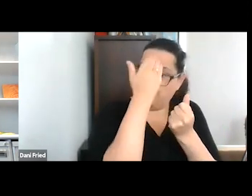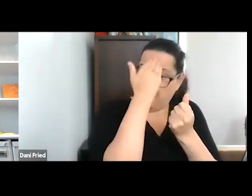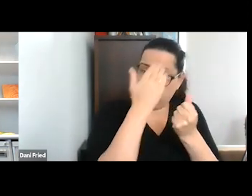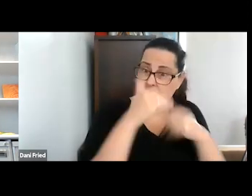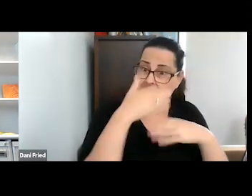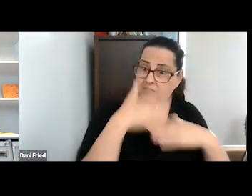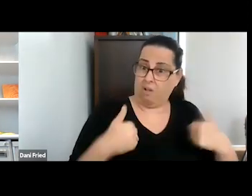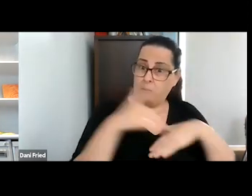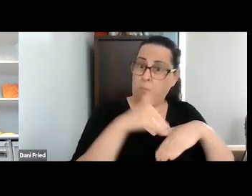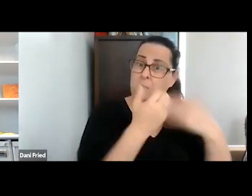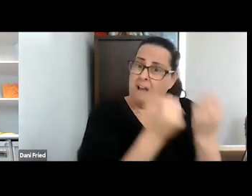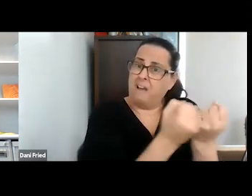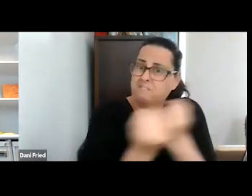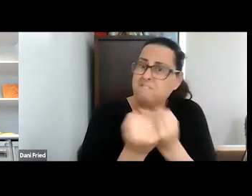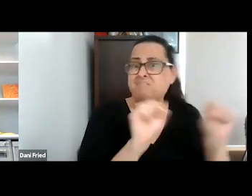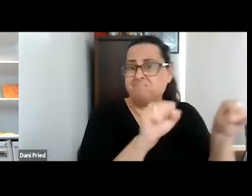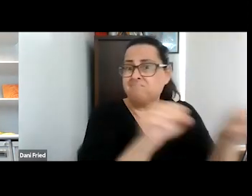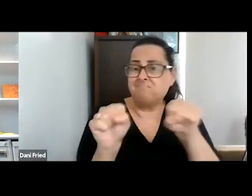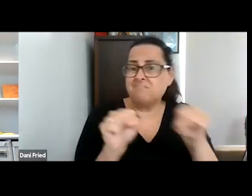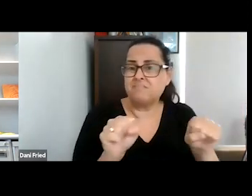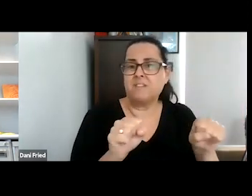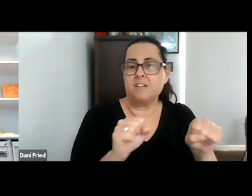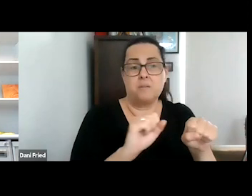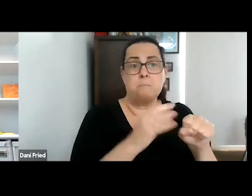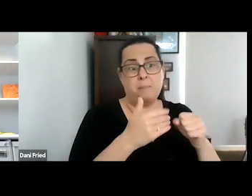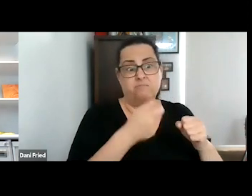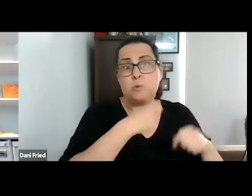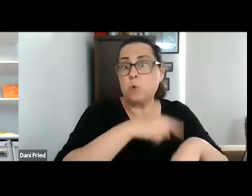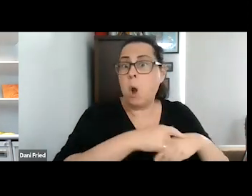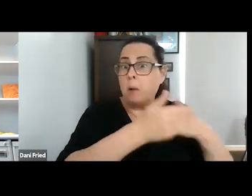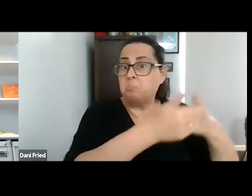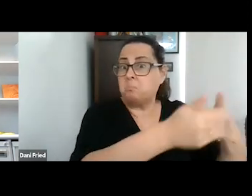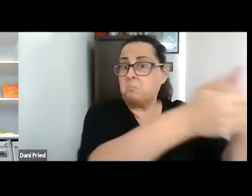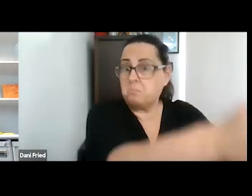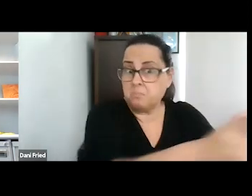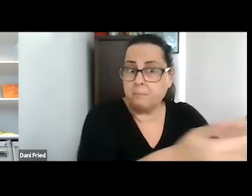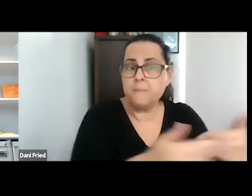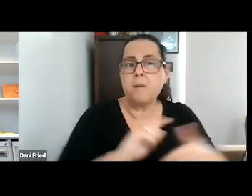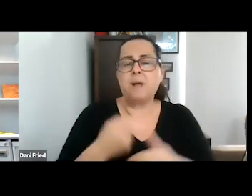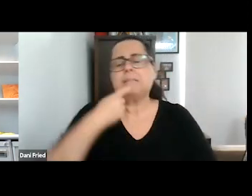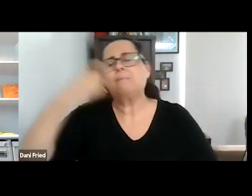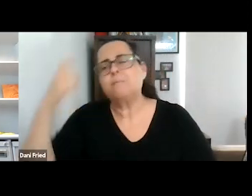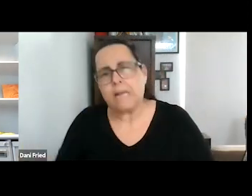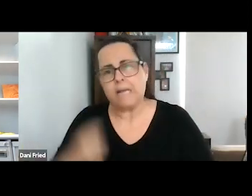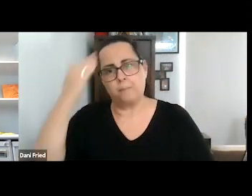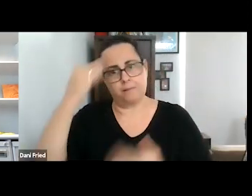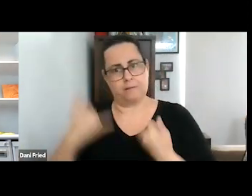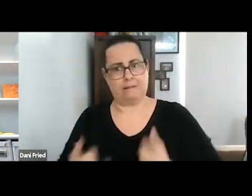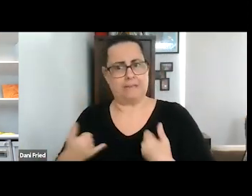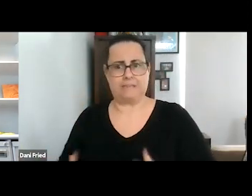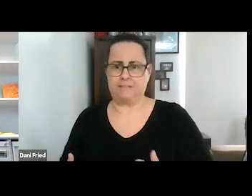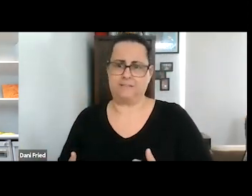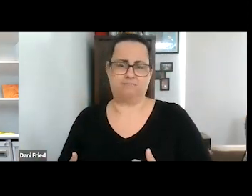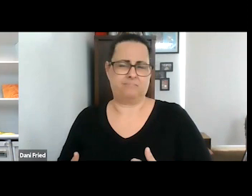health problem in their lives at some point, or perhaps multiple points, severe mental illness is really quite